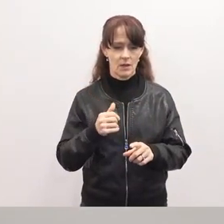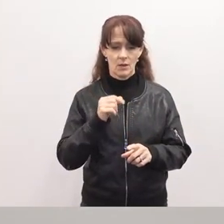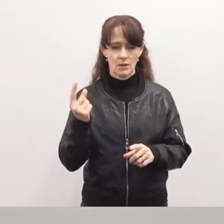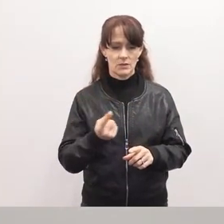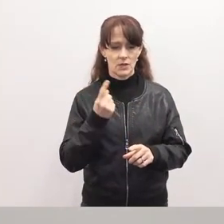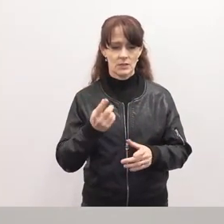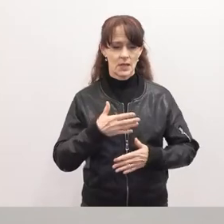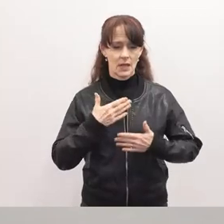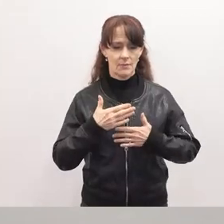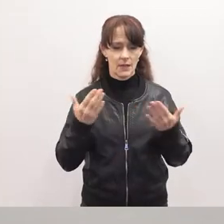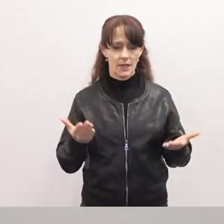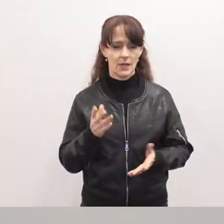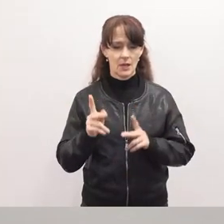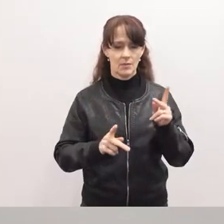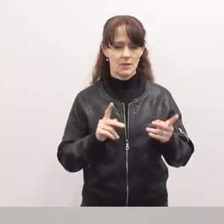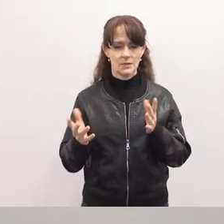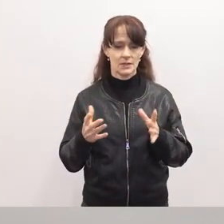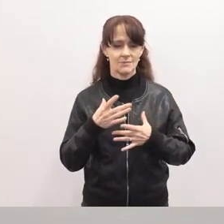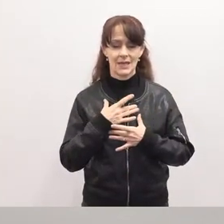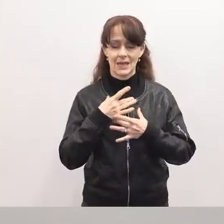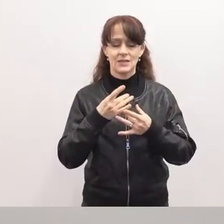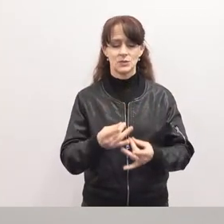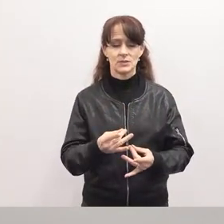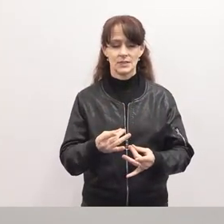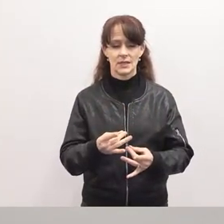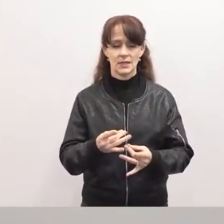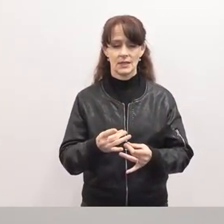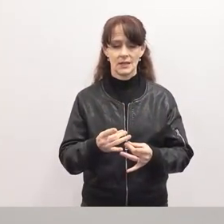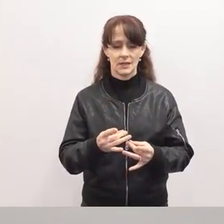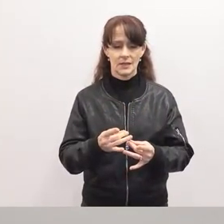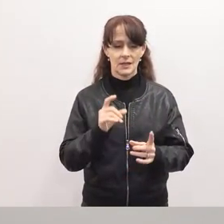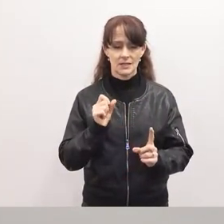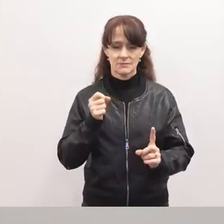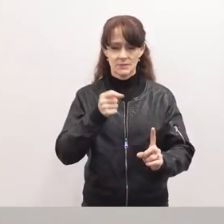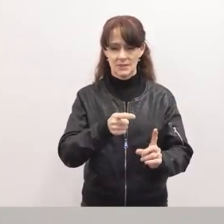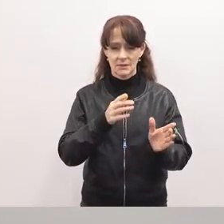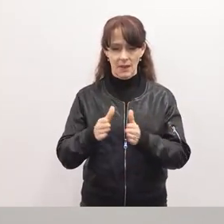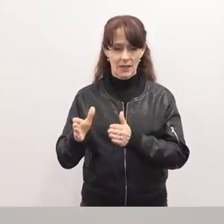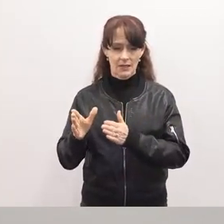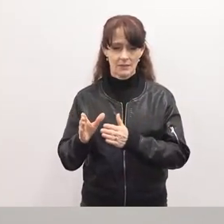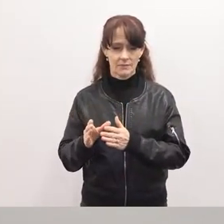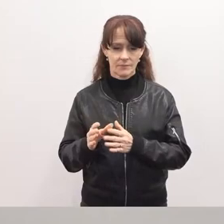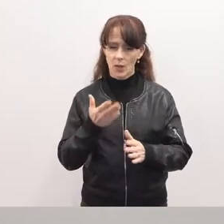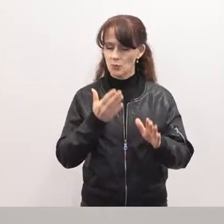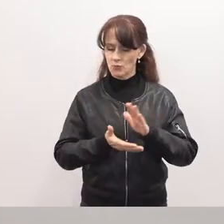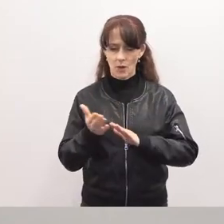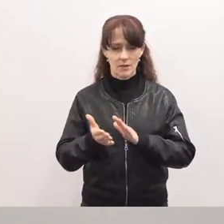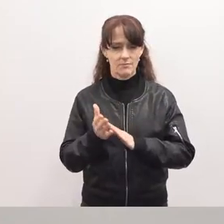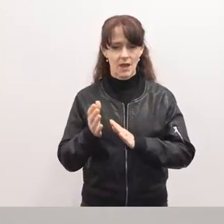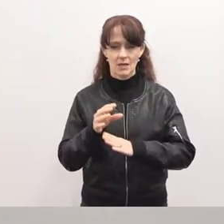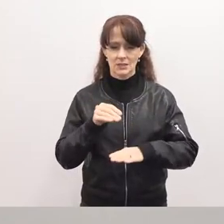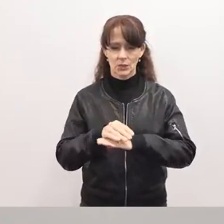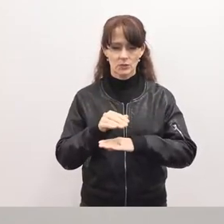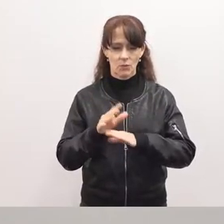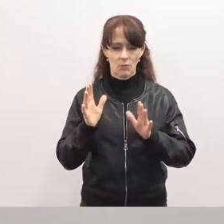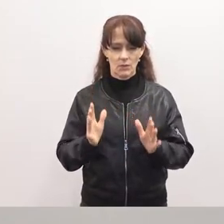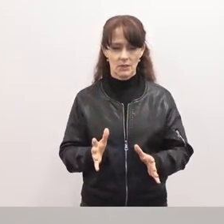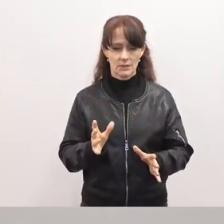but here people just seem to be interested in the strategic plan. It was well run by our consultants, and who got people